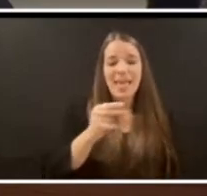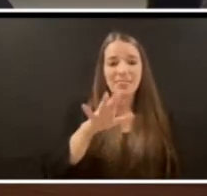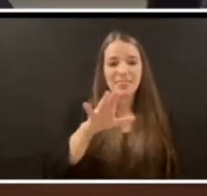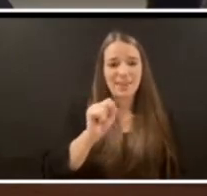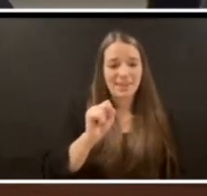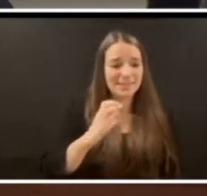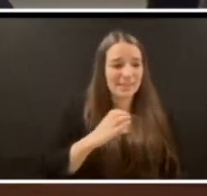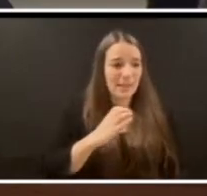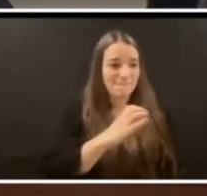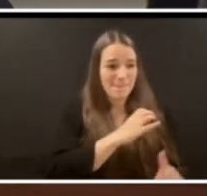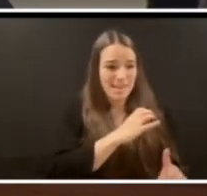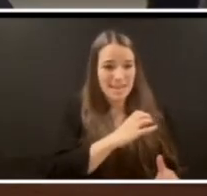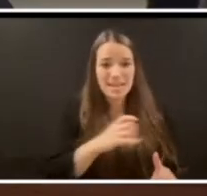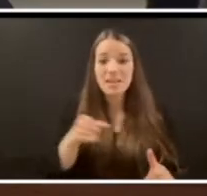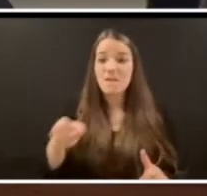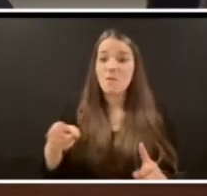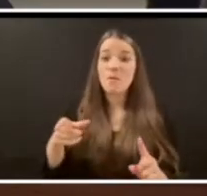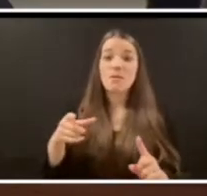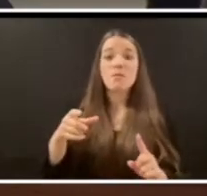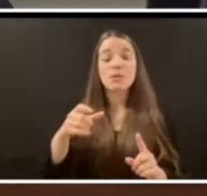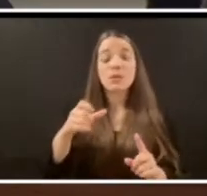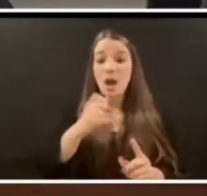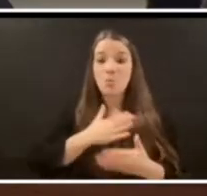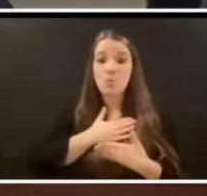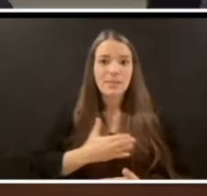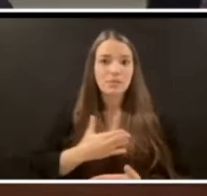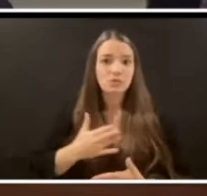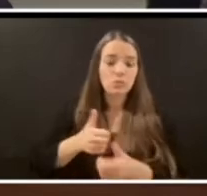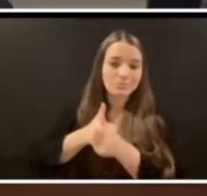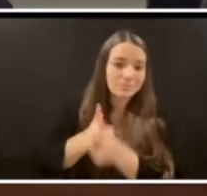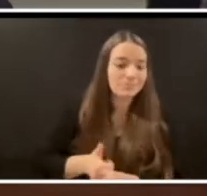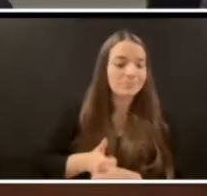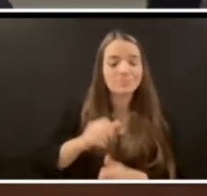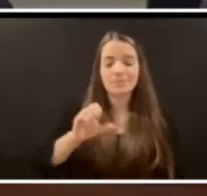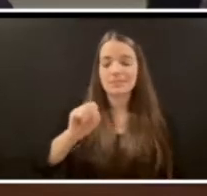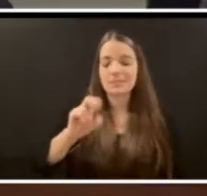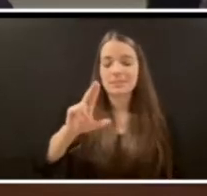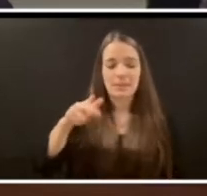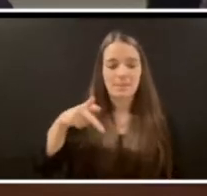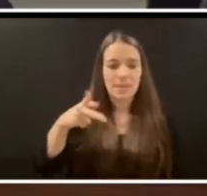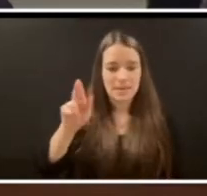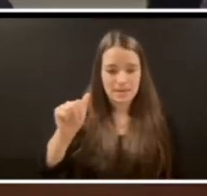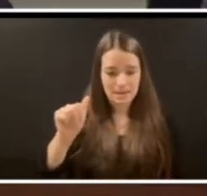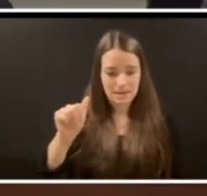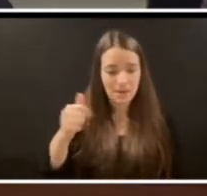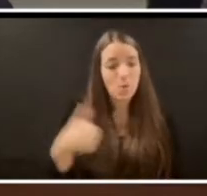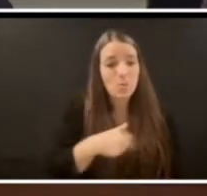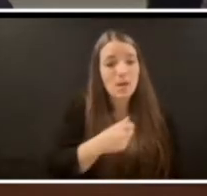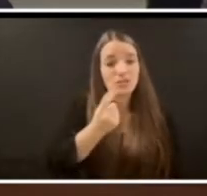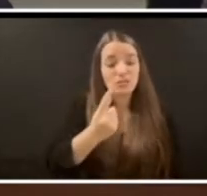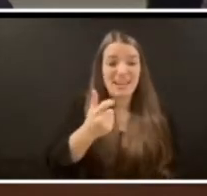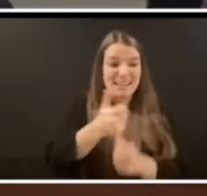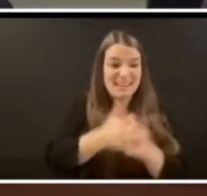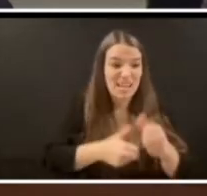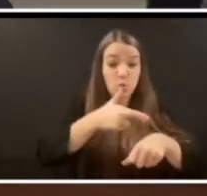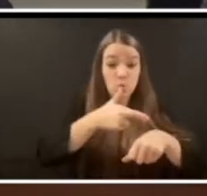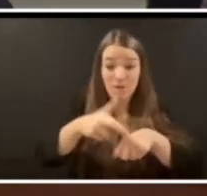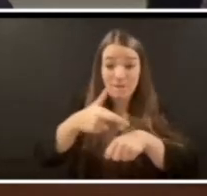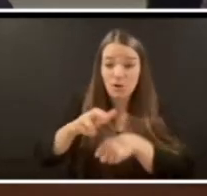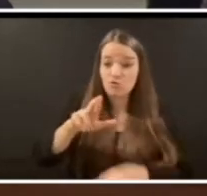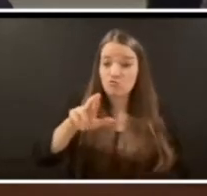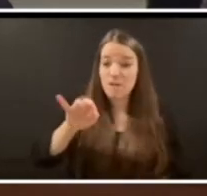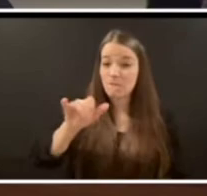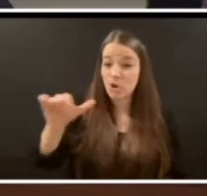with lawful subpoenas. Mr. Chairman, we understand the gravity of each and every referral we are making today, just